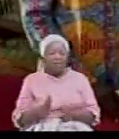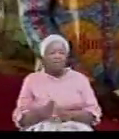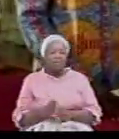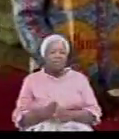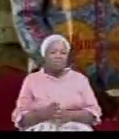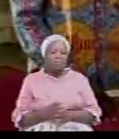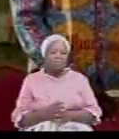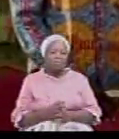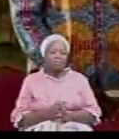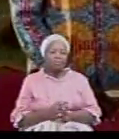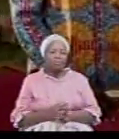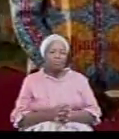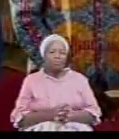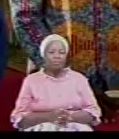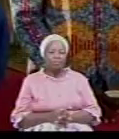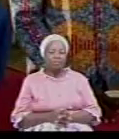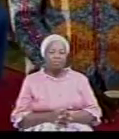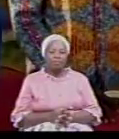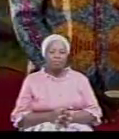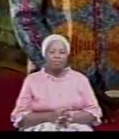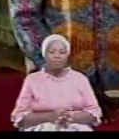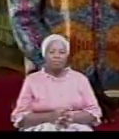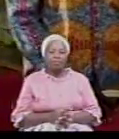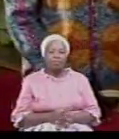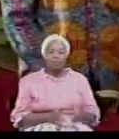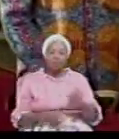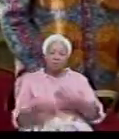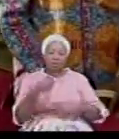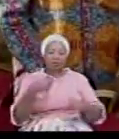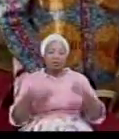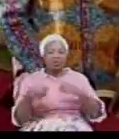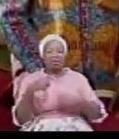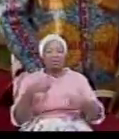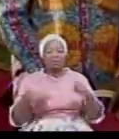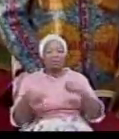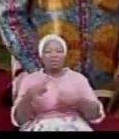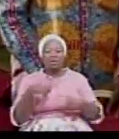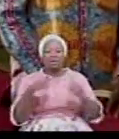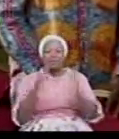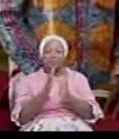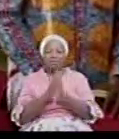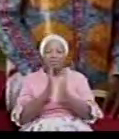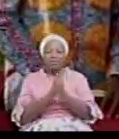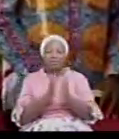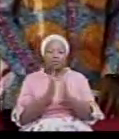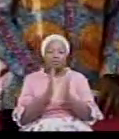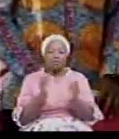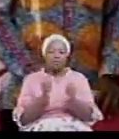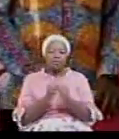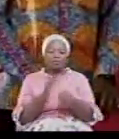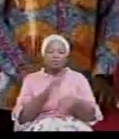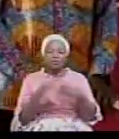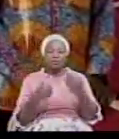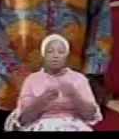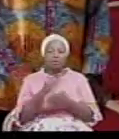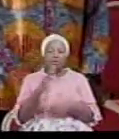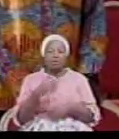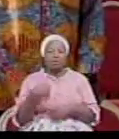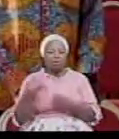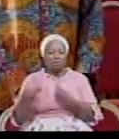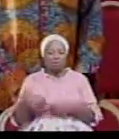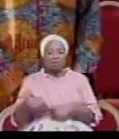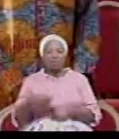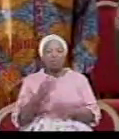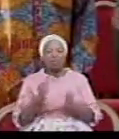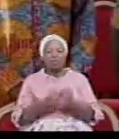Let me hear your voice. Let me hear your voice. Let me hear your voice. Let the world hear you are